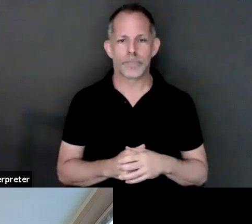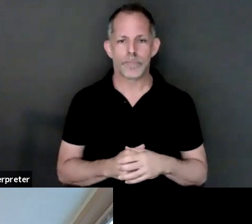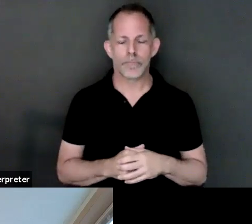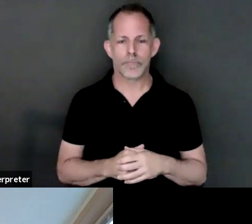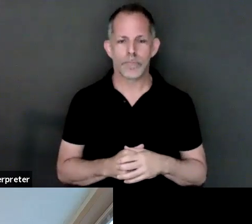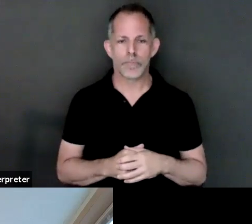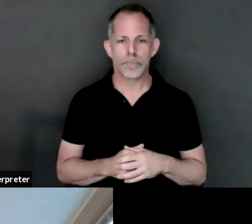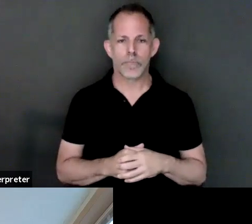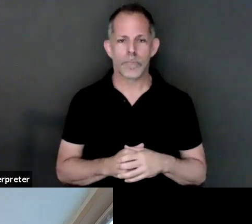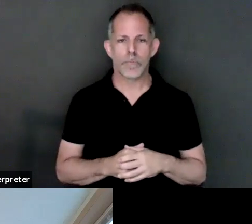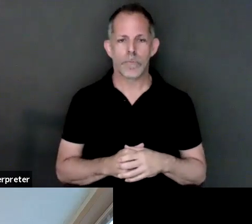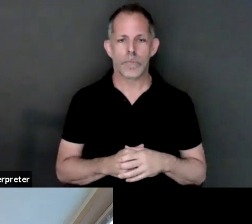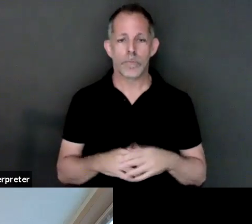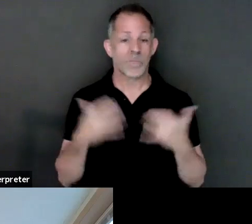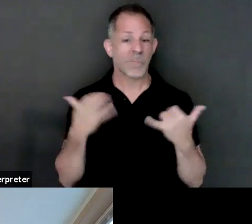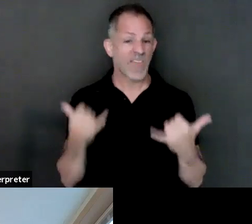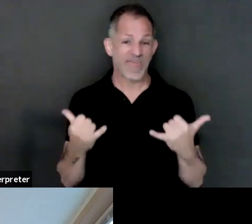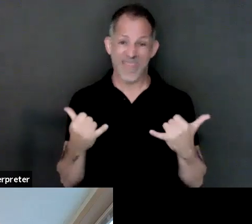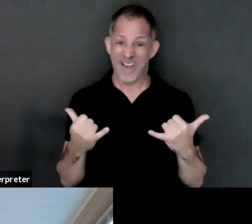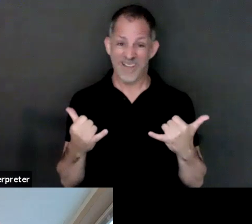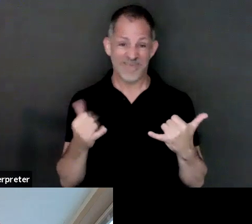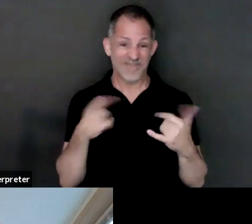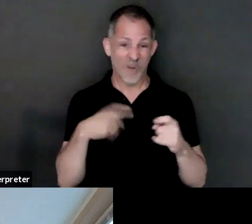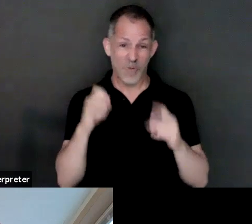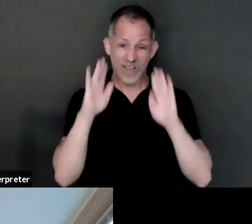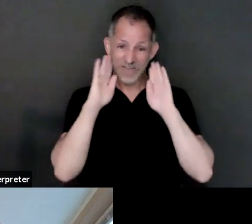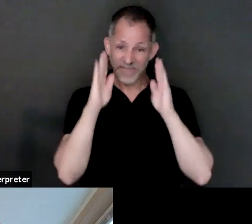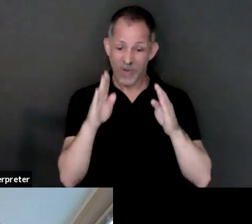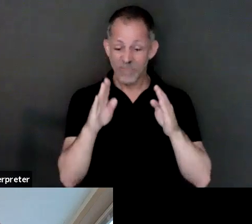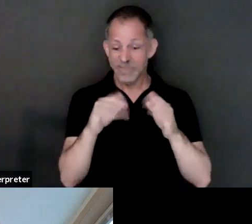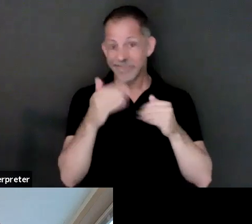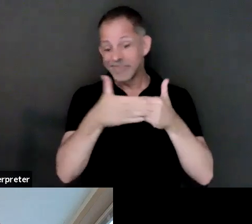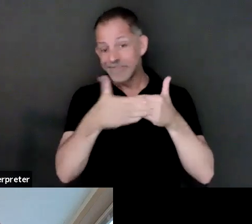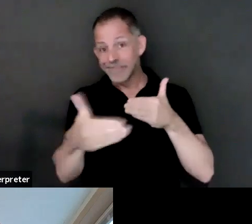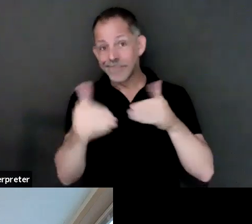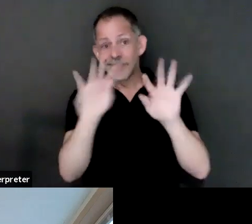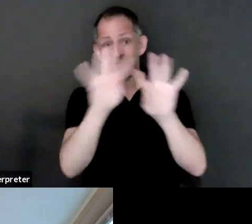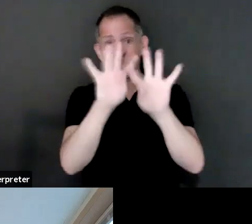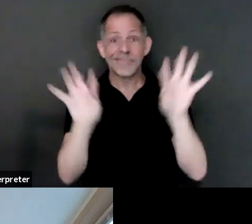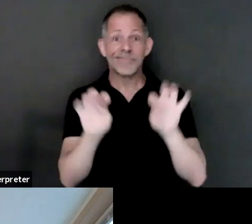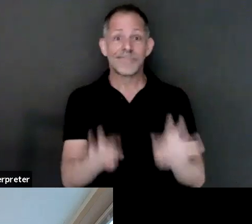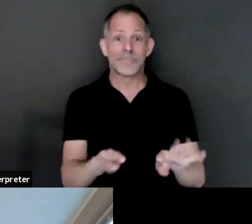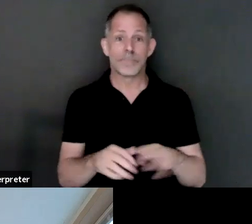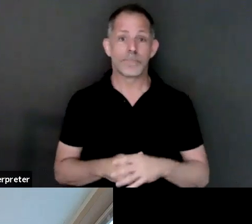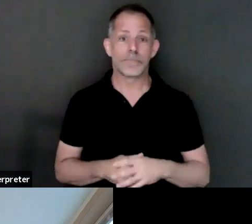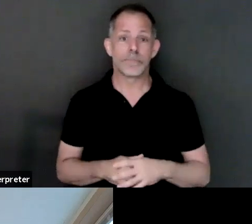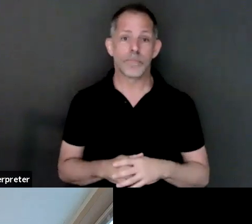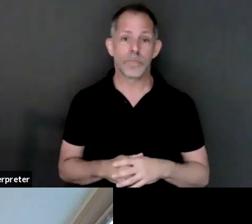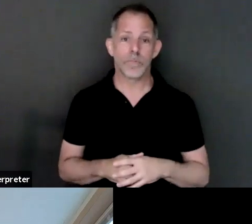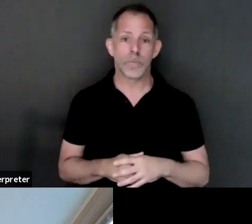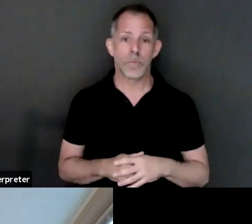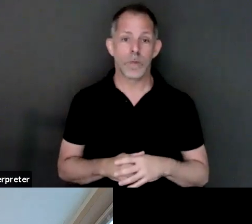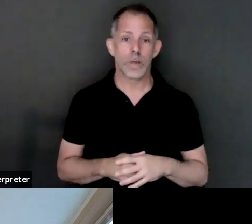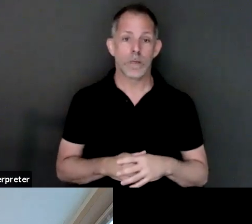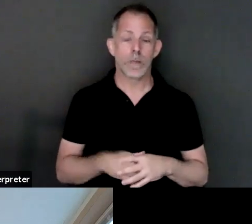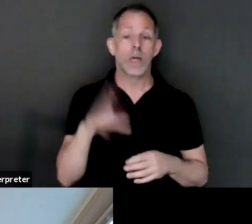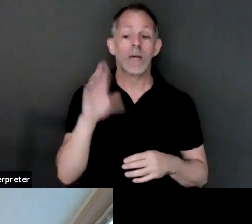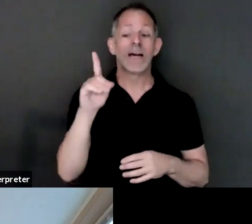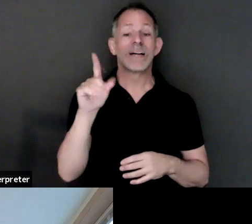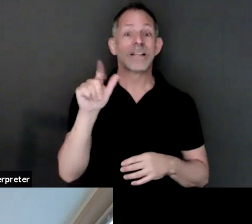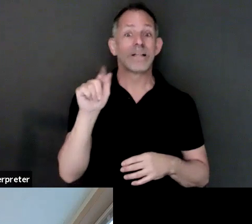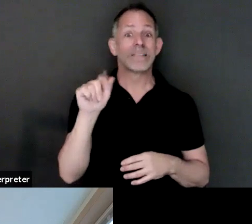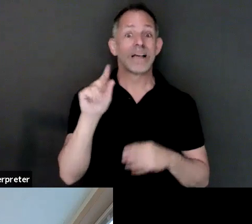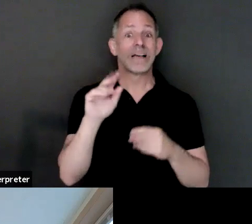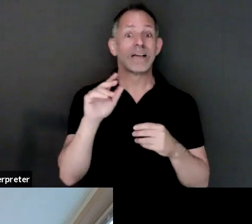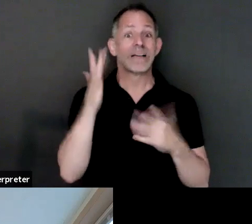knows? This current spike in cases is very troubling. It's very steep. We're not seeing a leveling off, at least as of